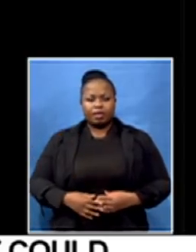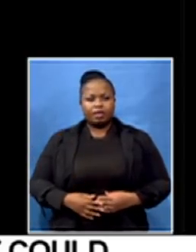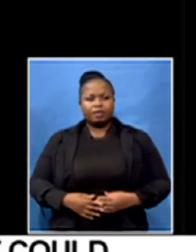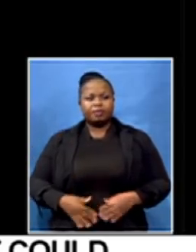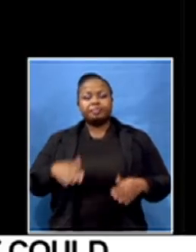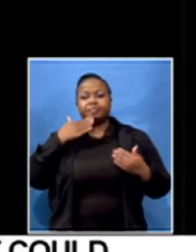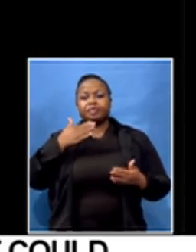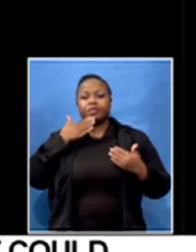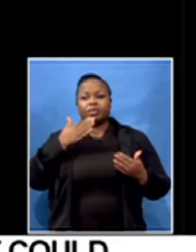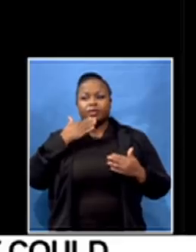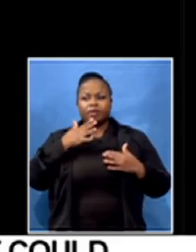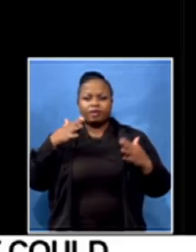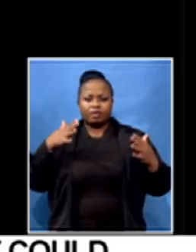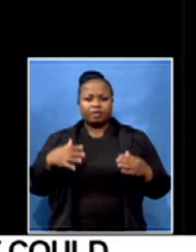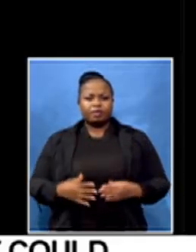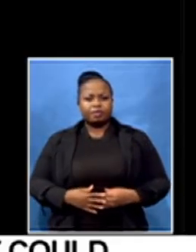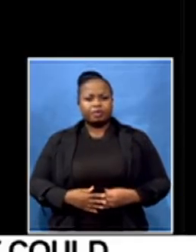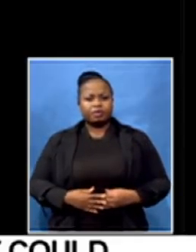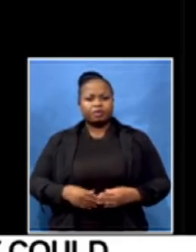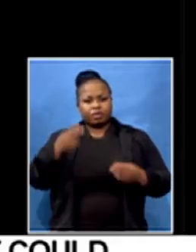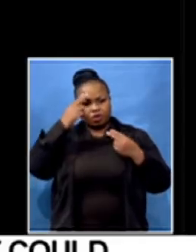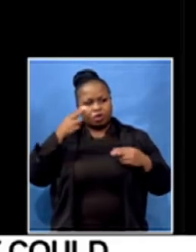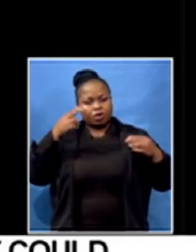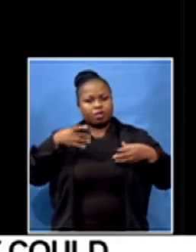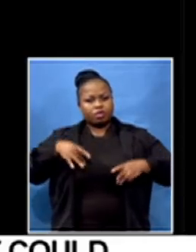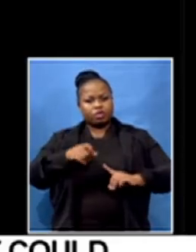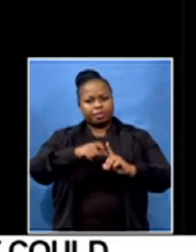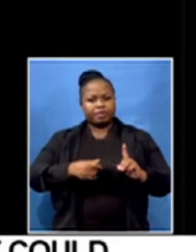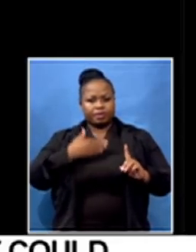Thank you very much, Honorable Chair.